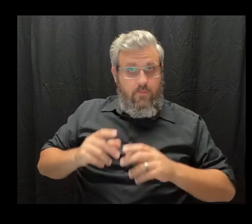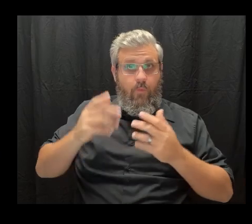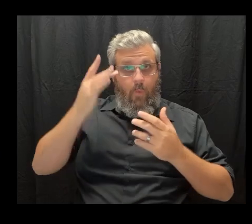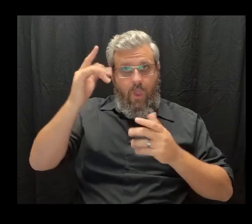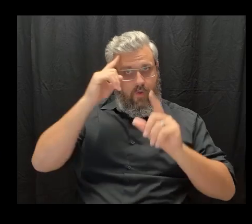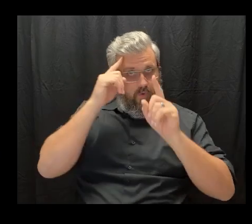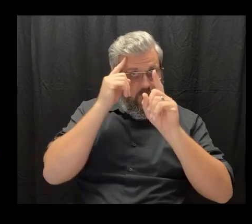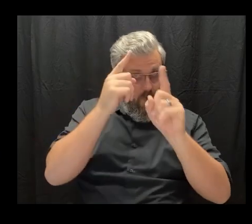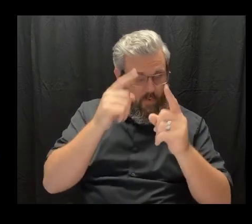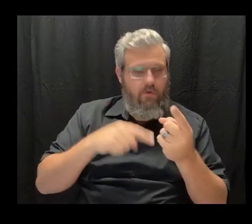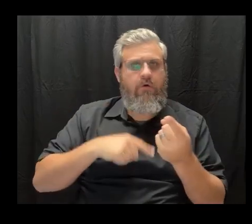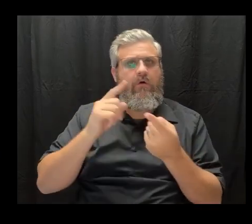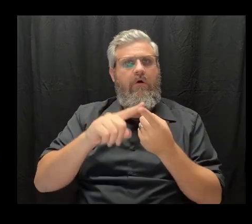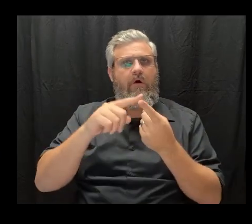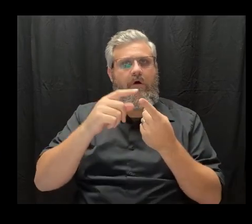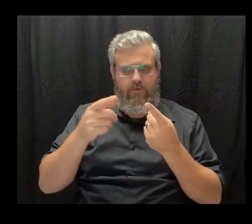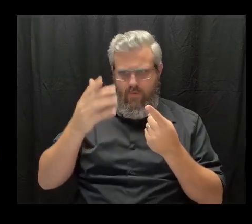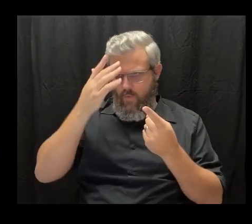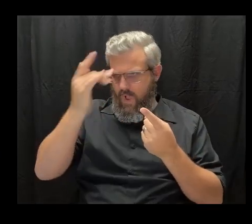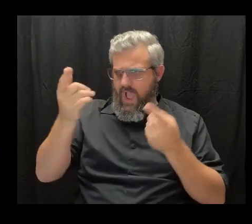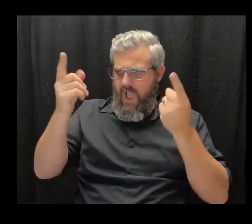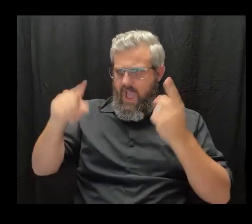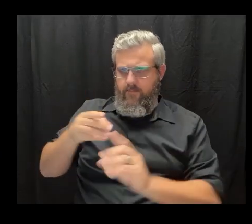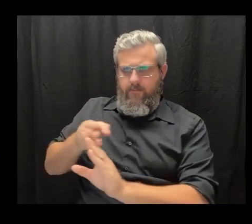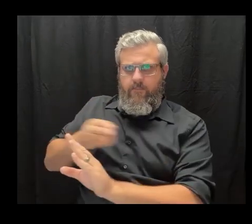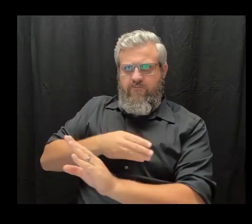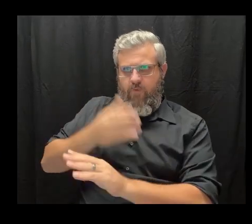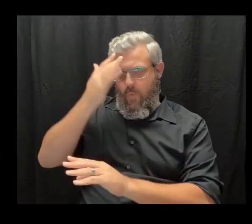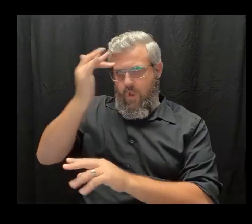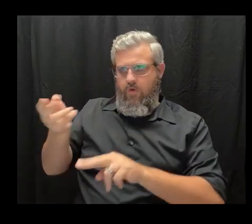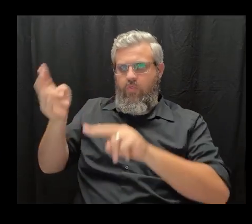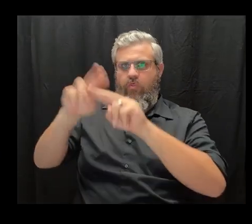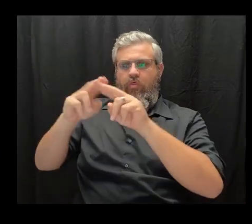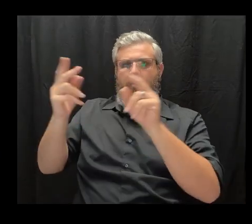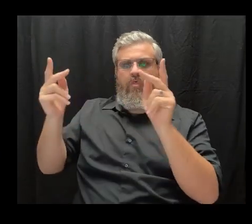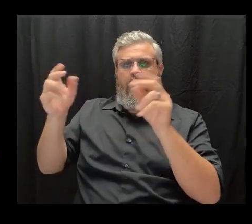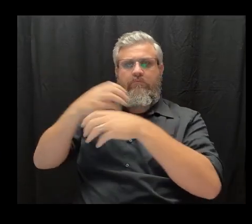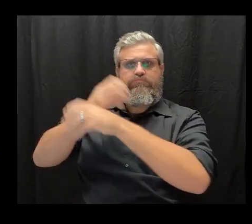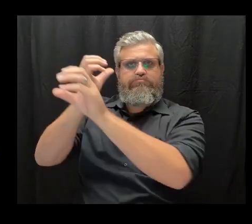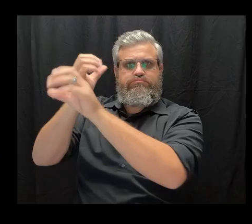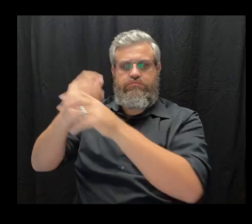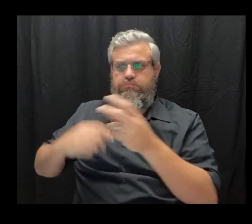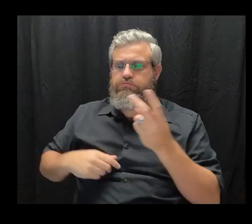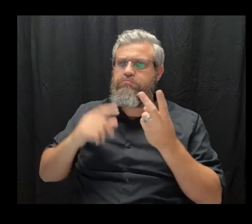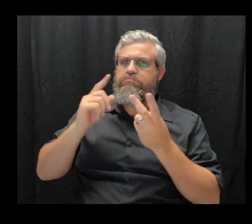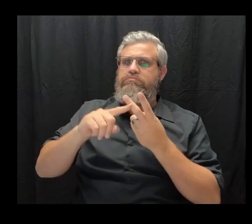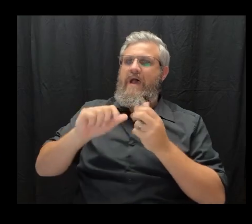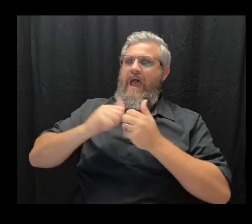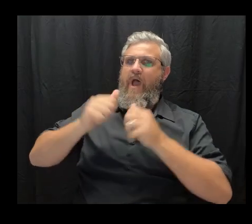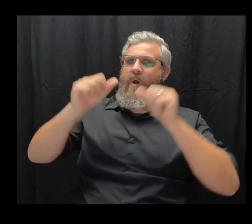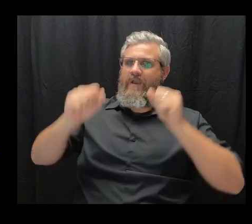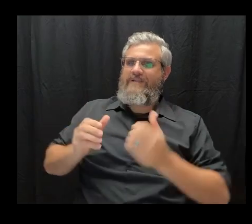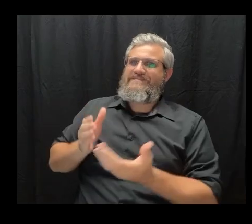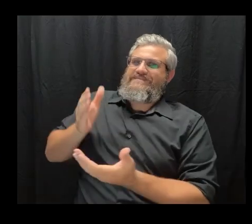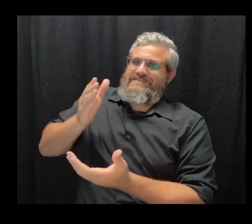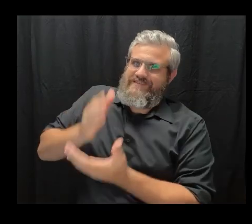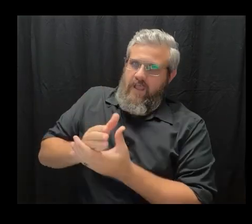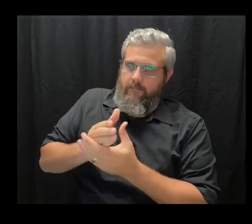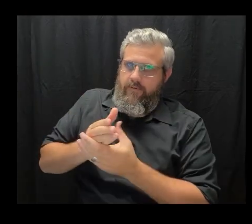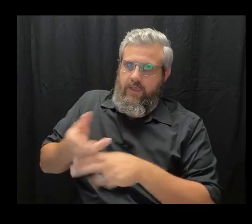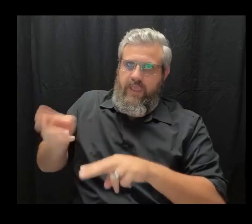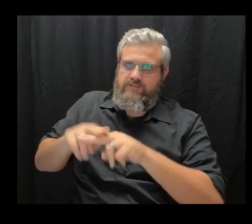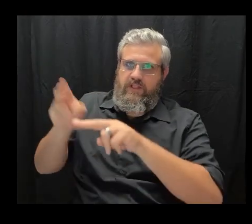understanding what events led to escalation, and B, identifying strategies for preventing escalation in similar situations in